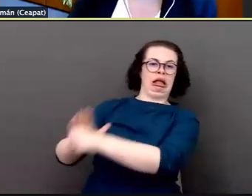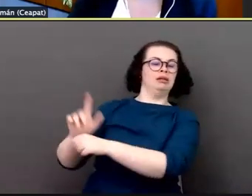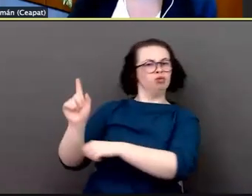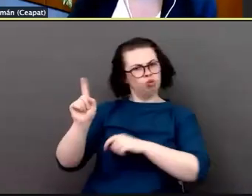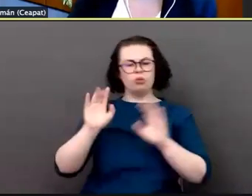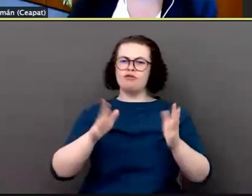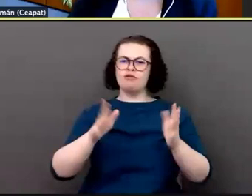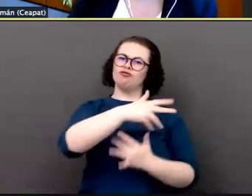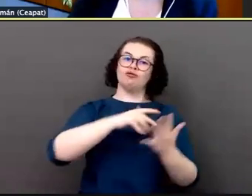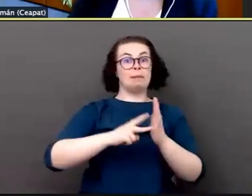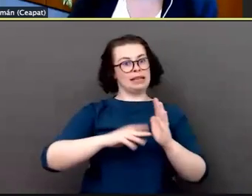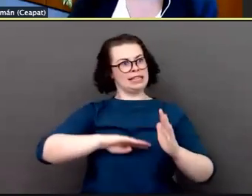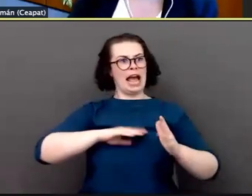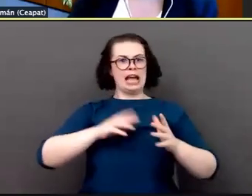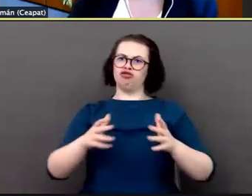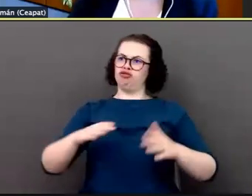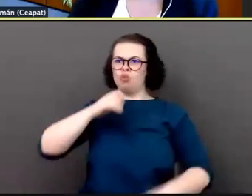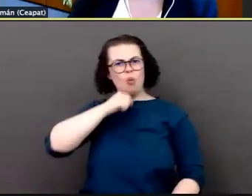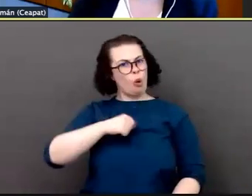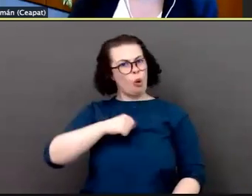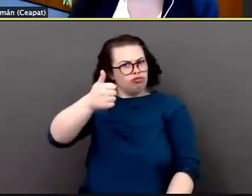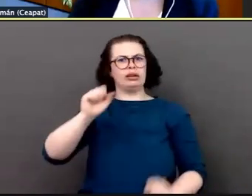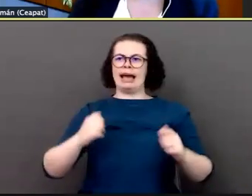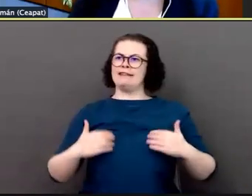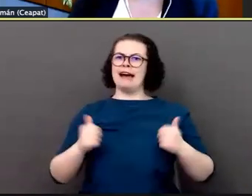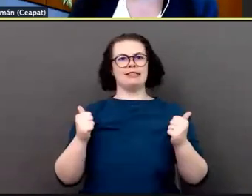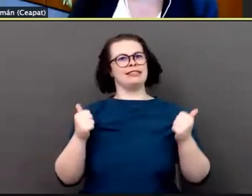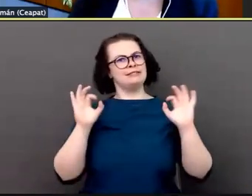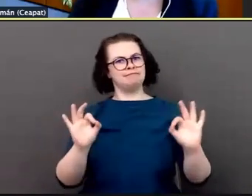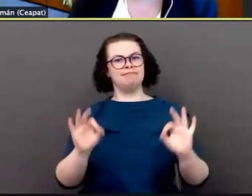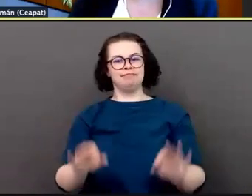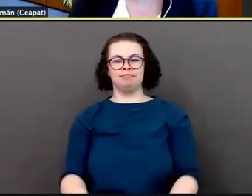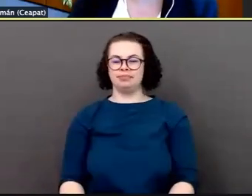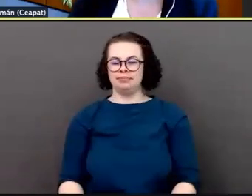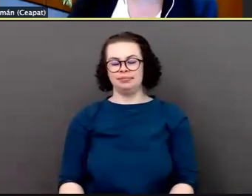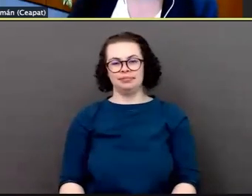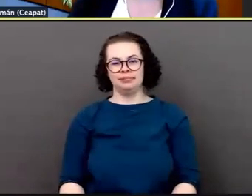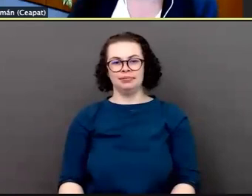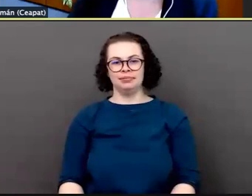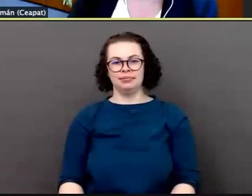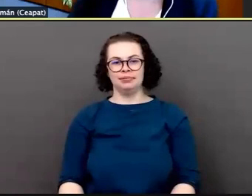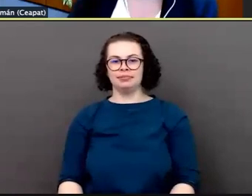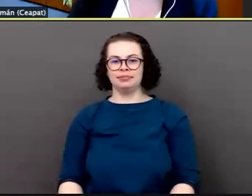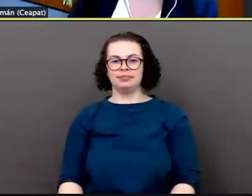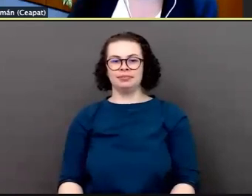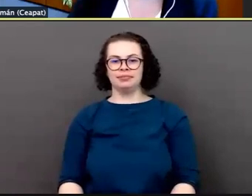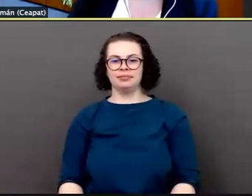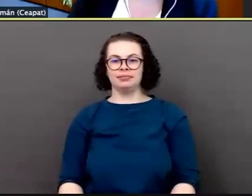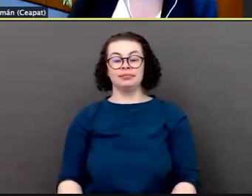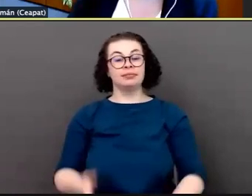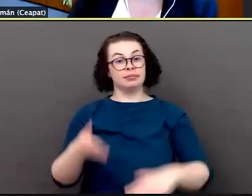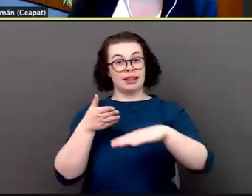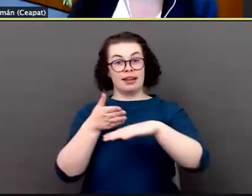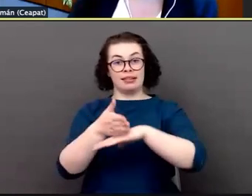correctly introduces the concept of accessibility statement, a tool that not